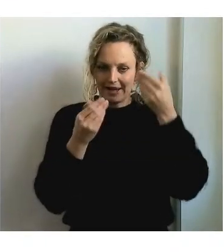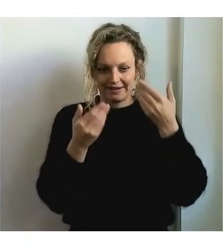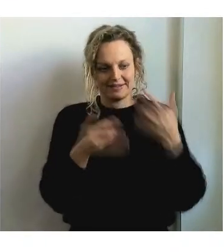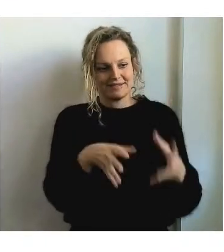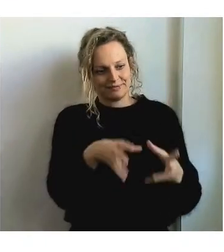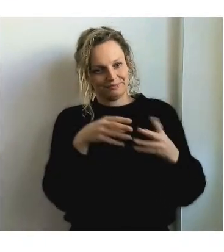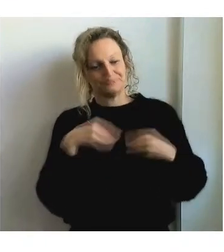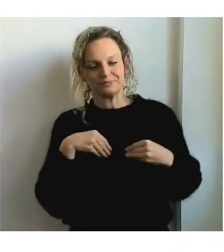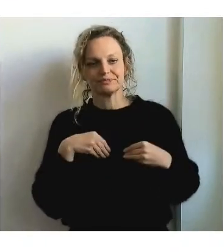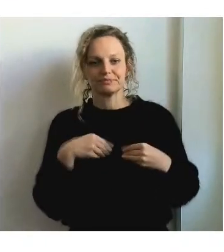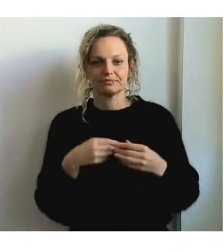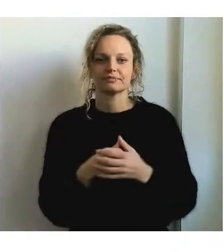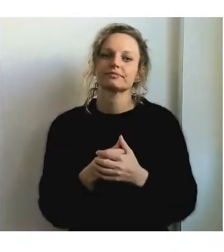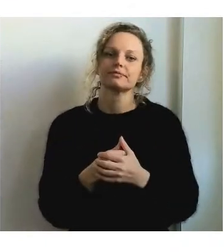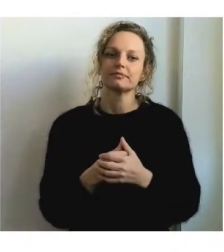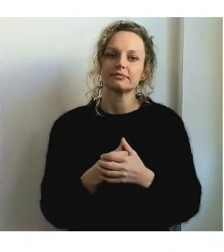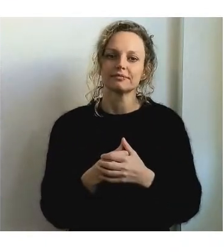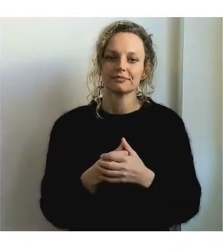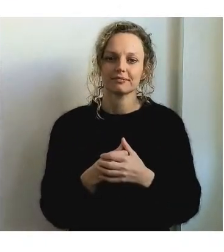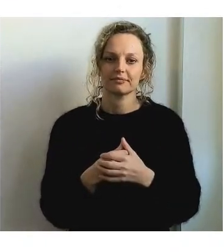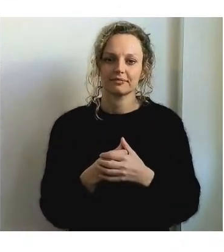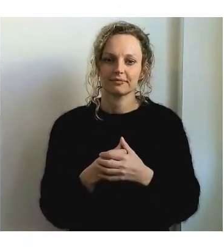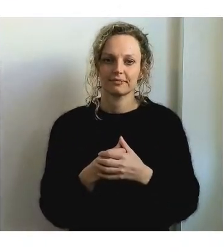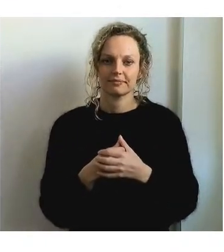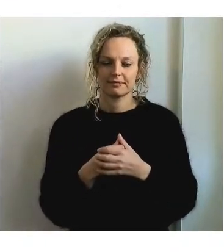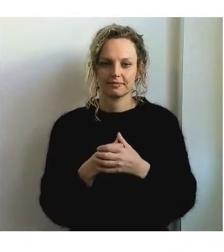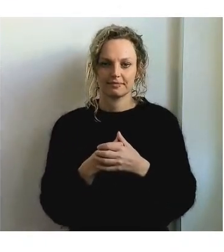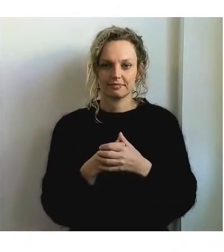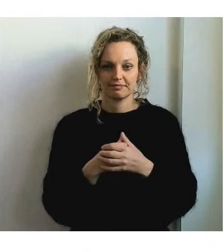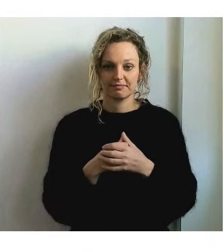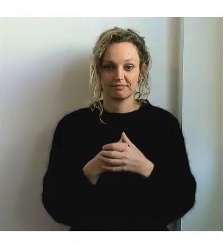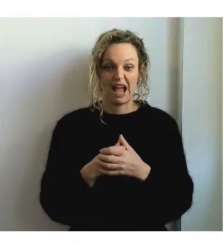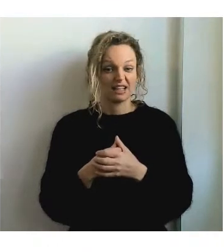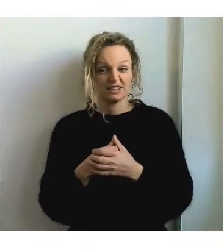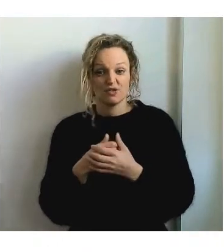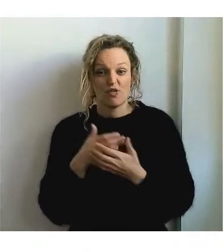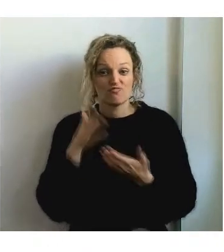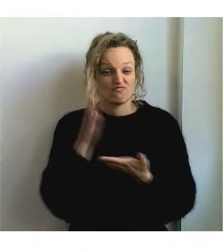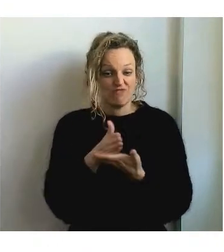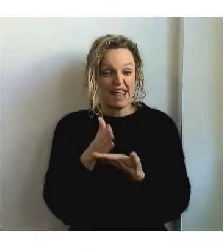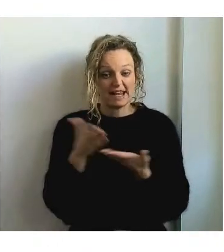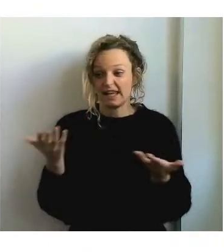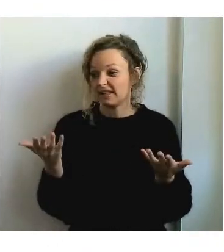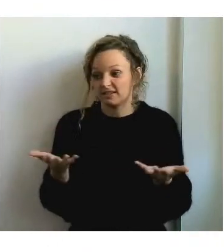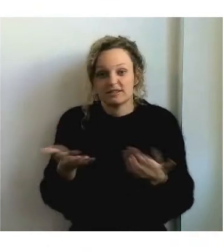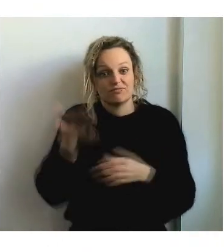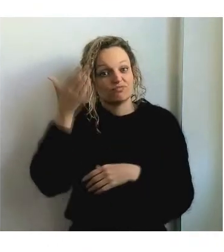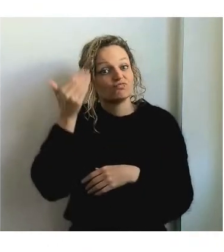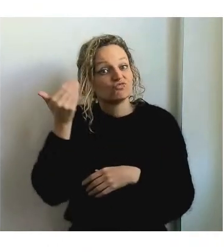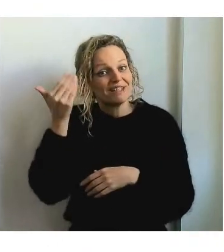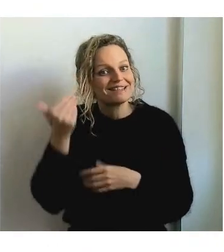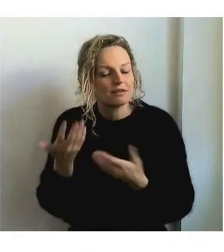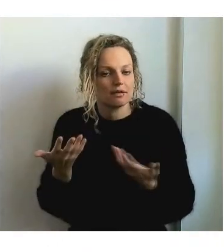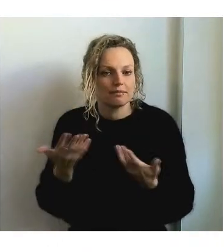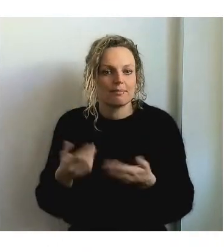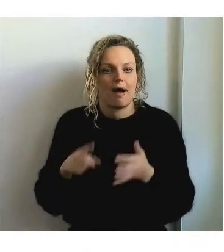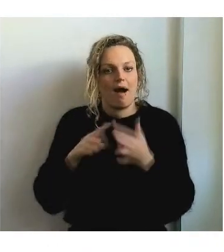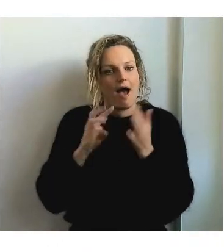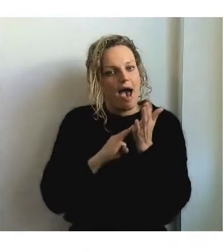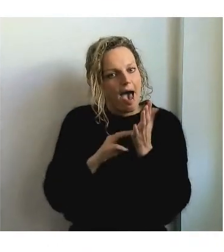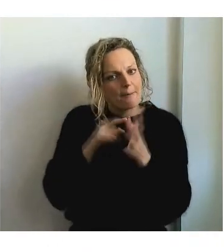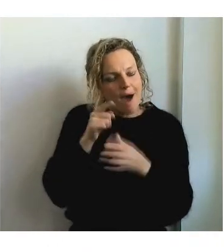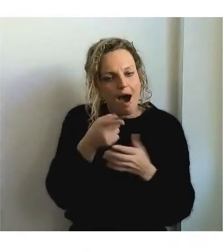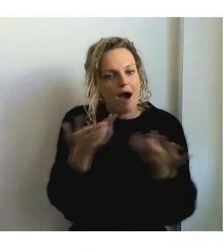talking about that, Emma, obviously it's fairly recent, isn't it? But what were the initial outcomes